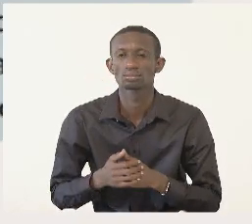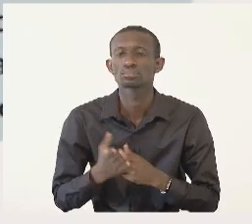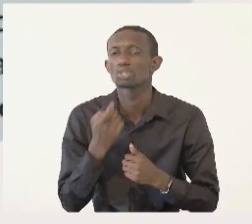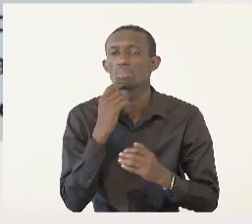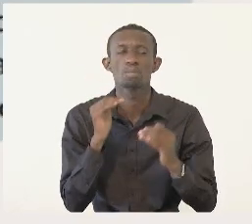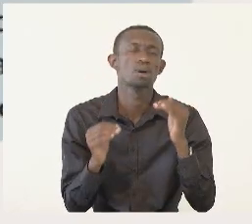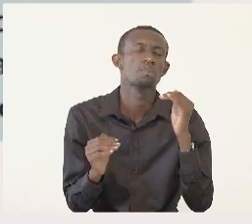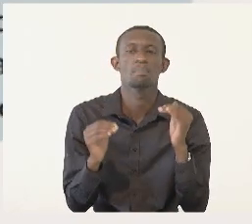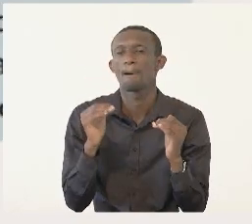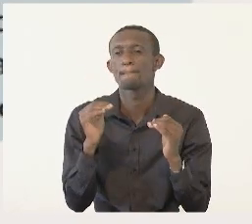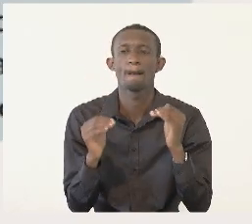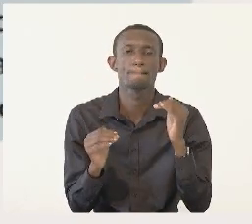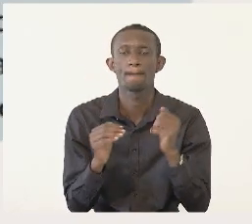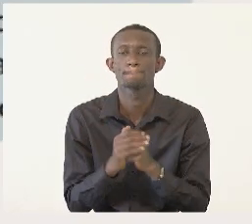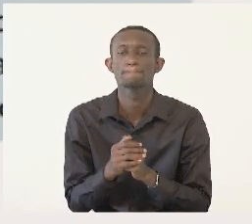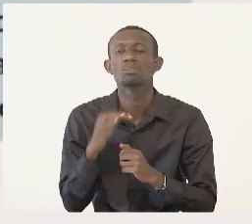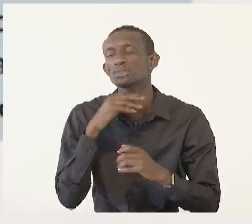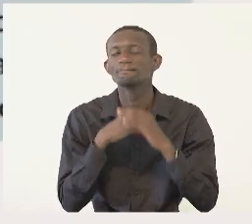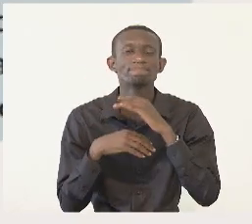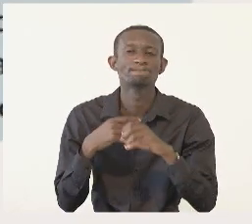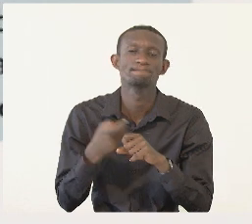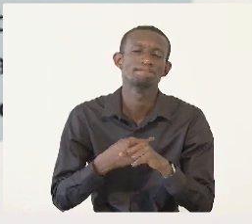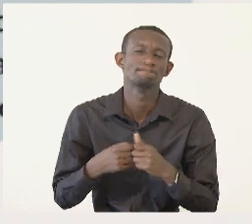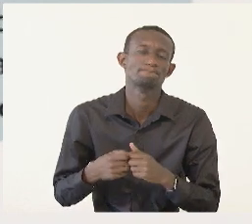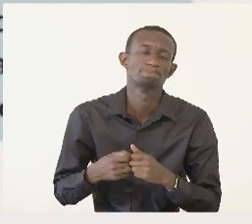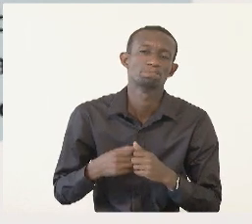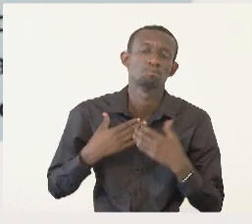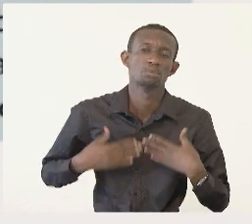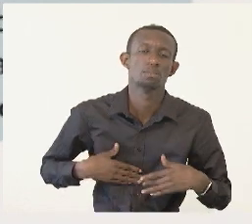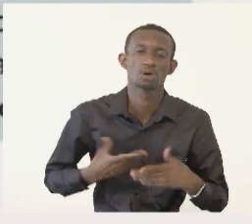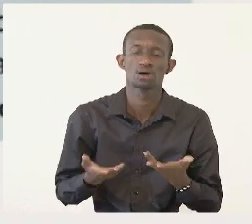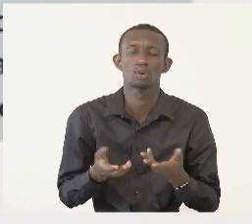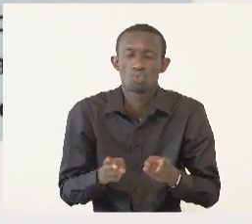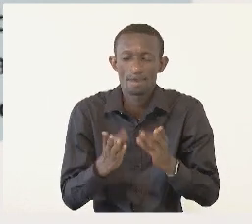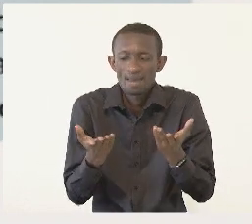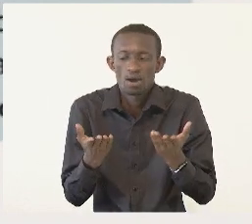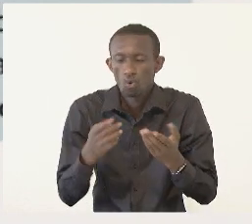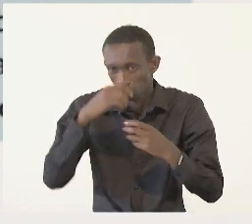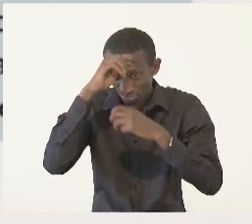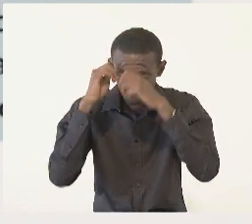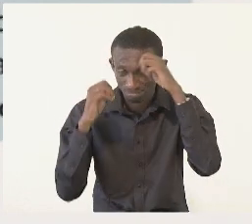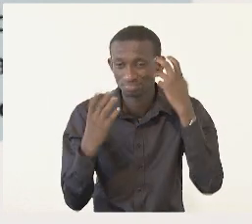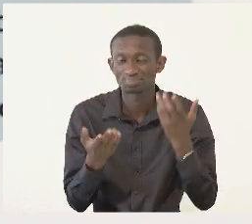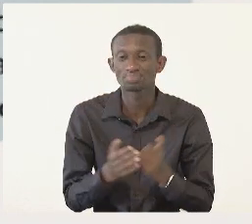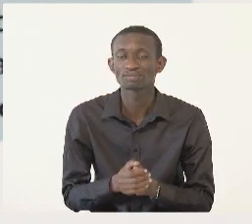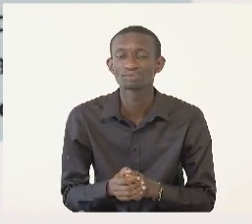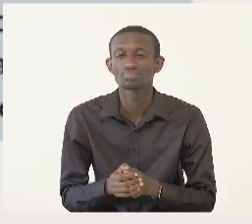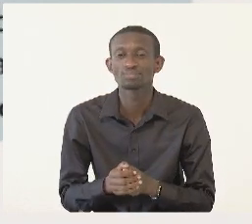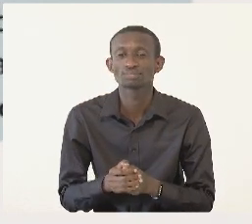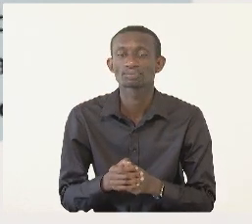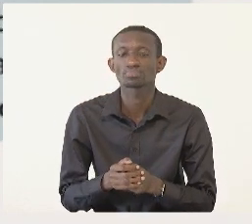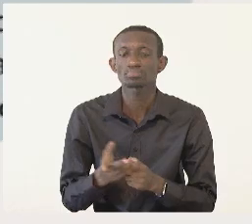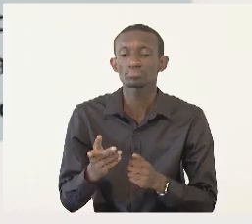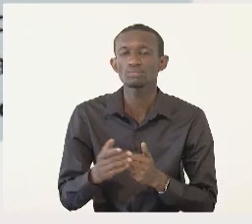balanced, or how can just be removed from the body? You can just remove it in form of sweat. And you talk about lactic acid and etc. Let's talk about the